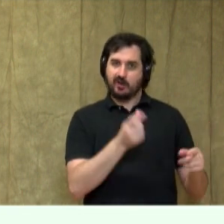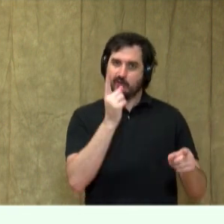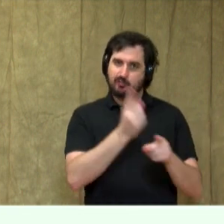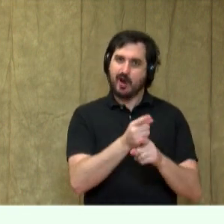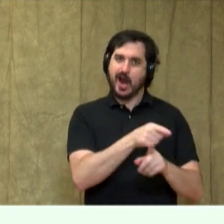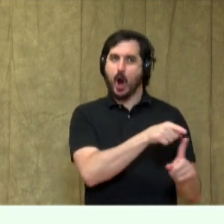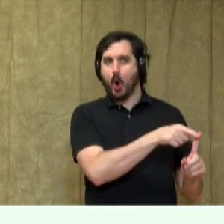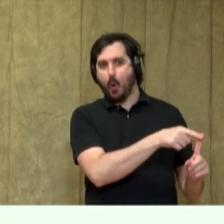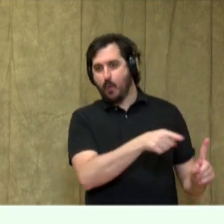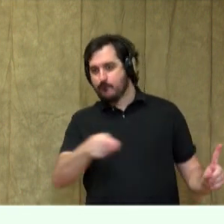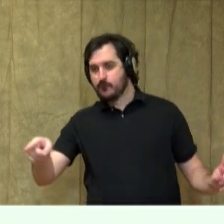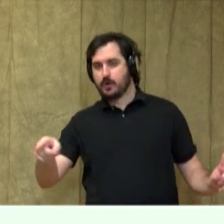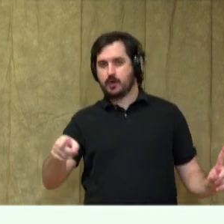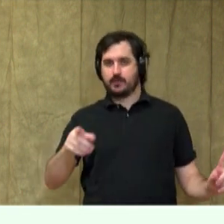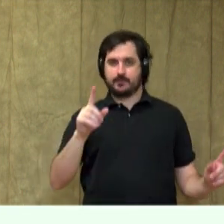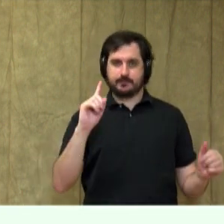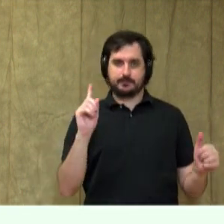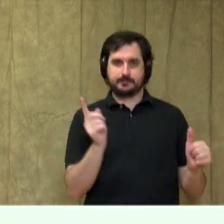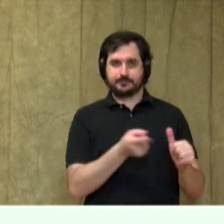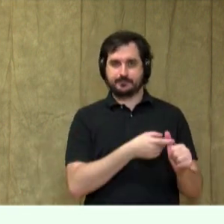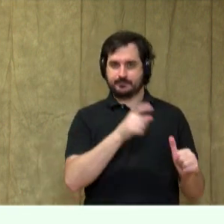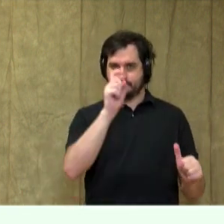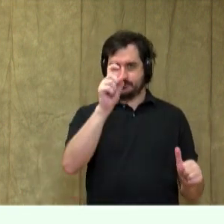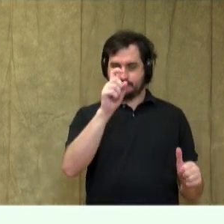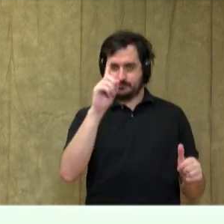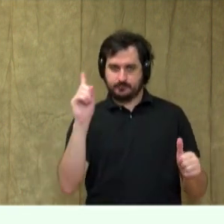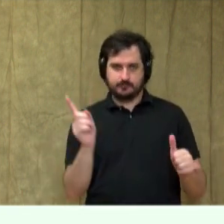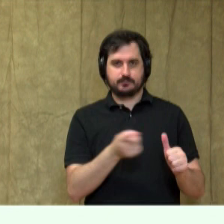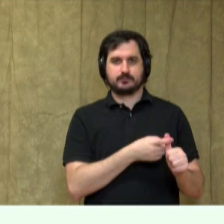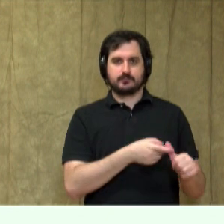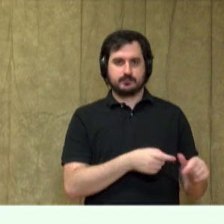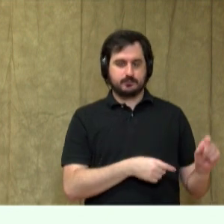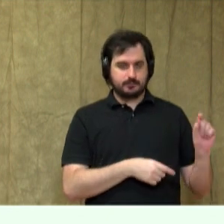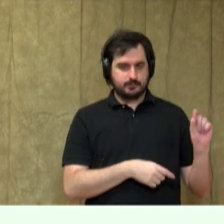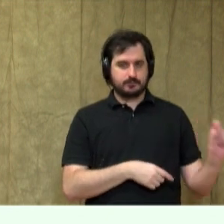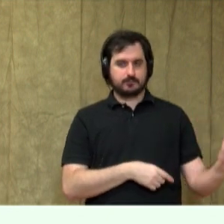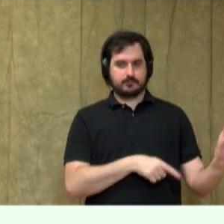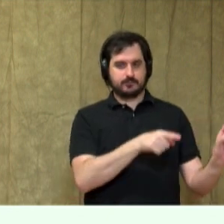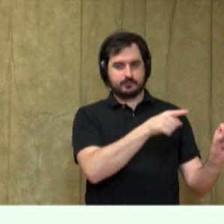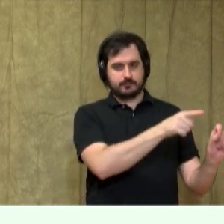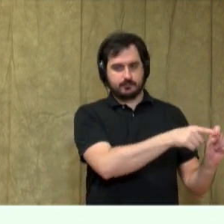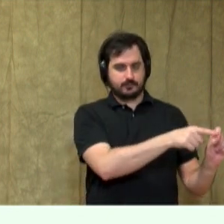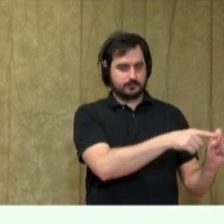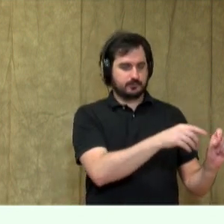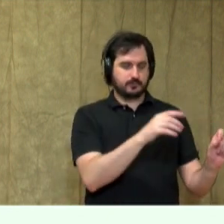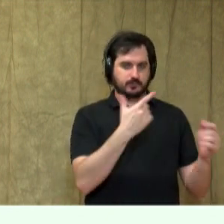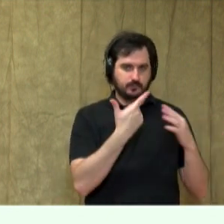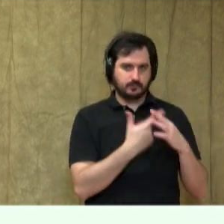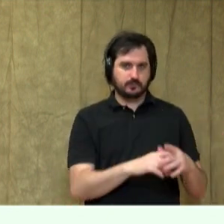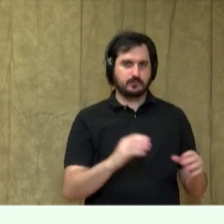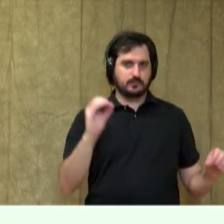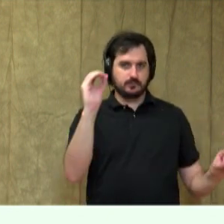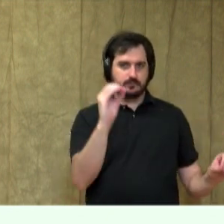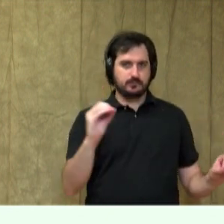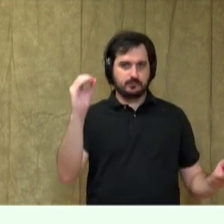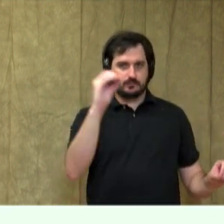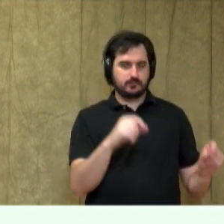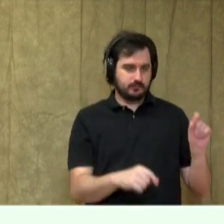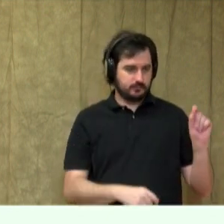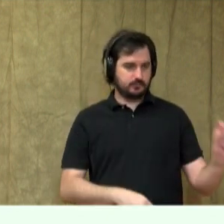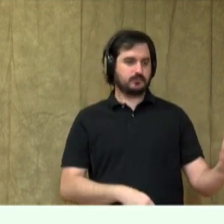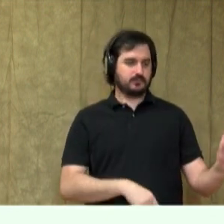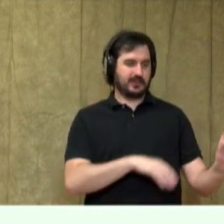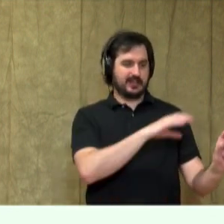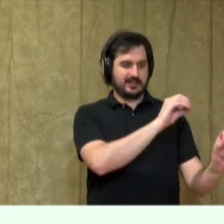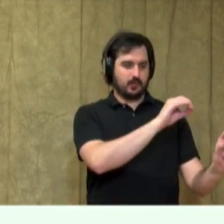go over on the X-axis first. That's exactly right. So we're going to start here at the origin at 0,